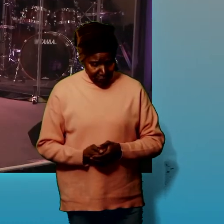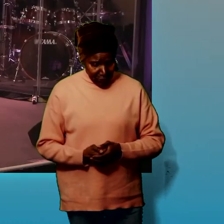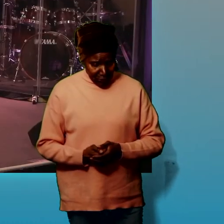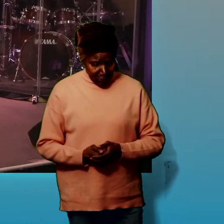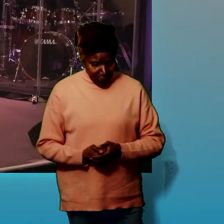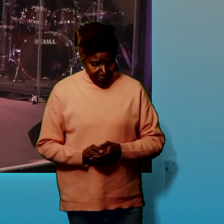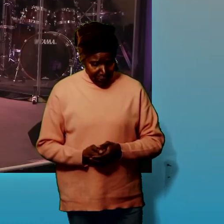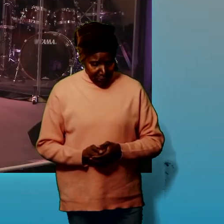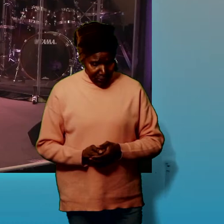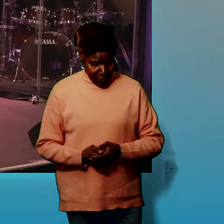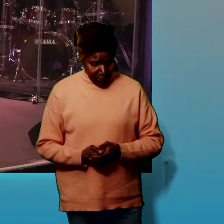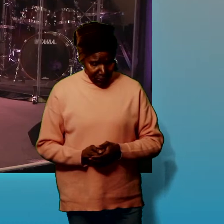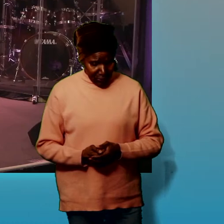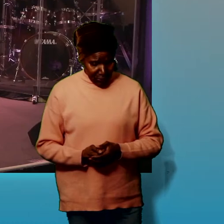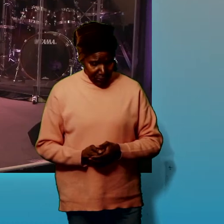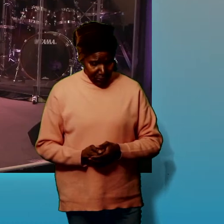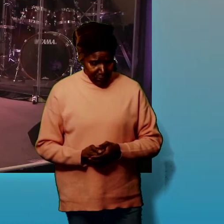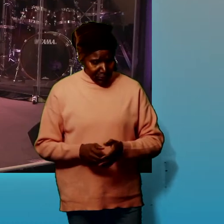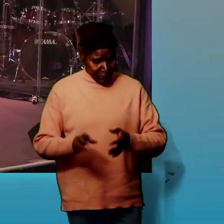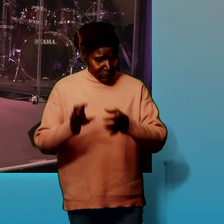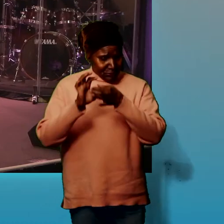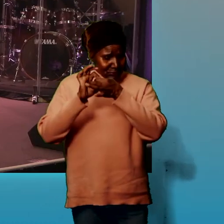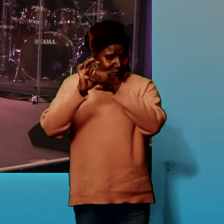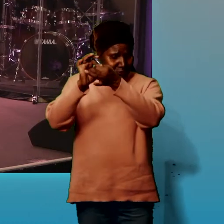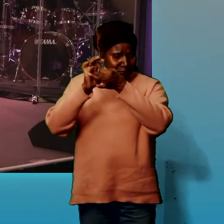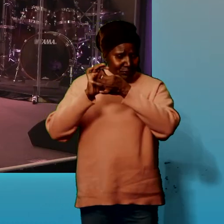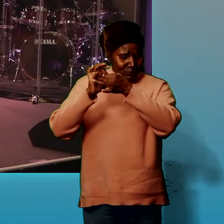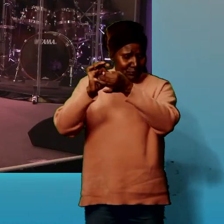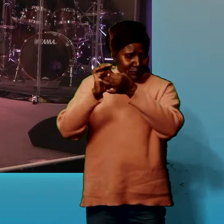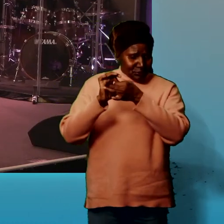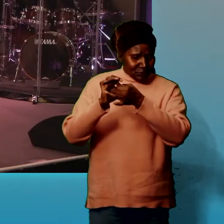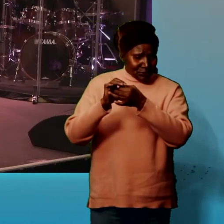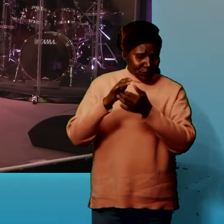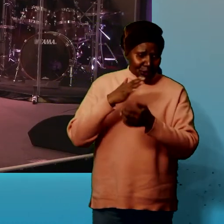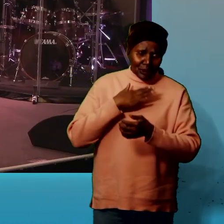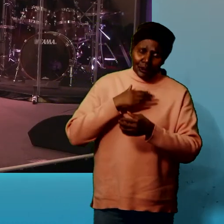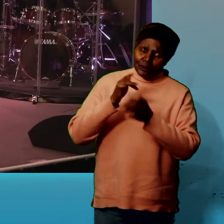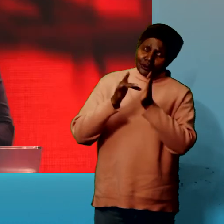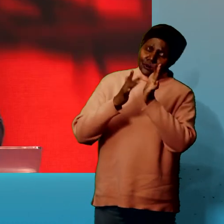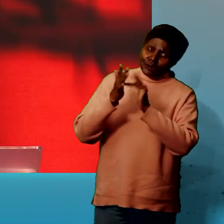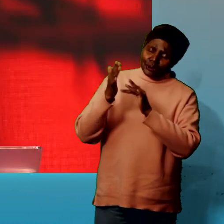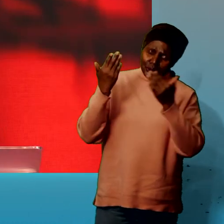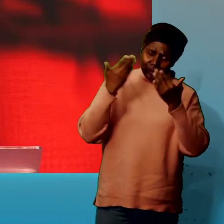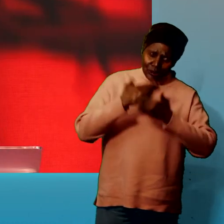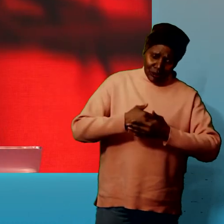to connect closer and deeper to the heart of Jesus tonight.